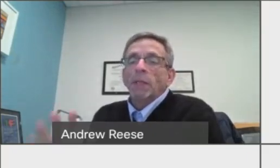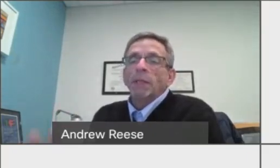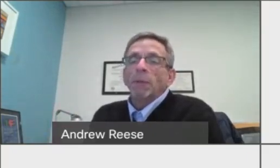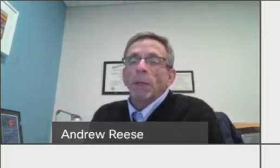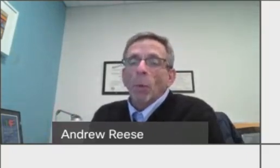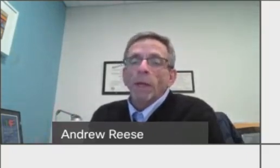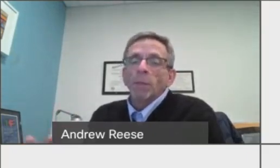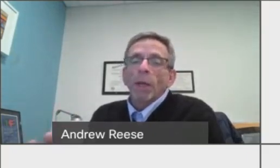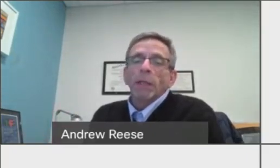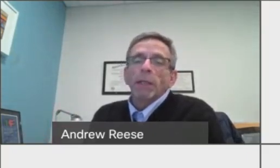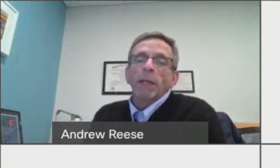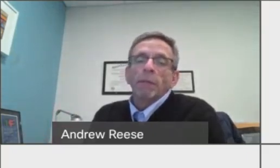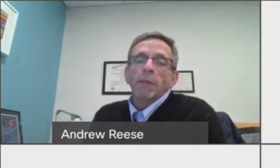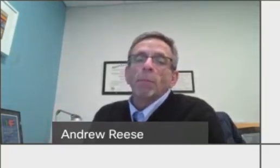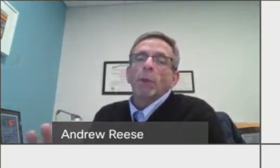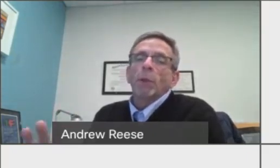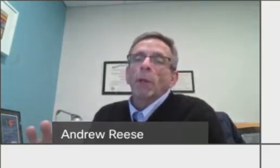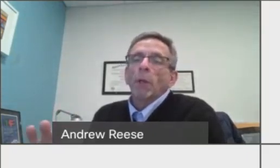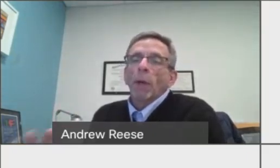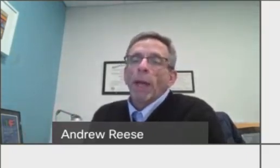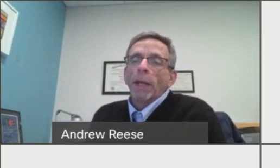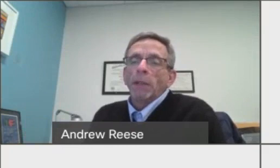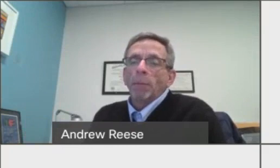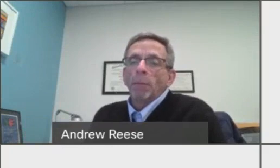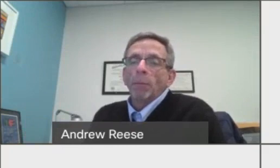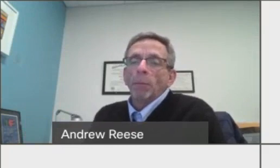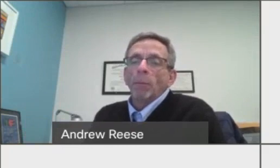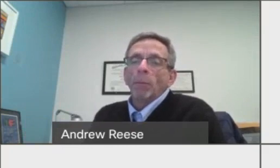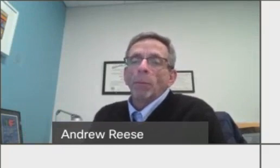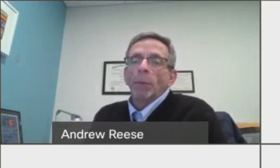there did seem to be quite a spike at the end of December, and